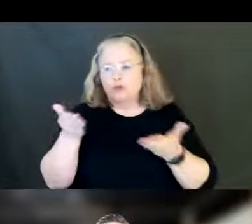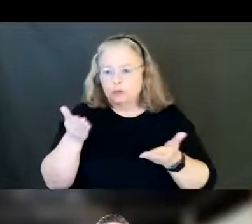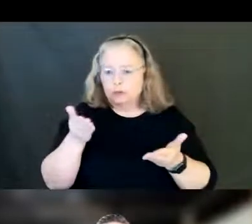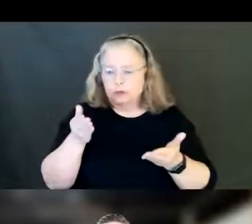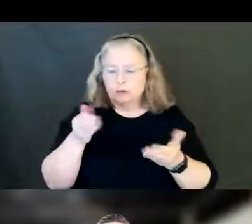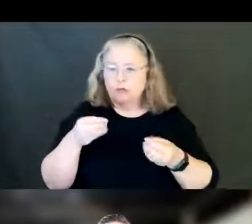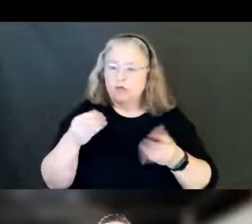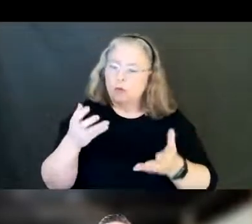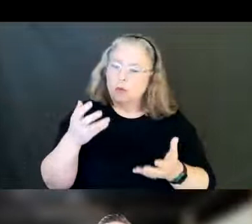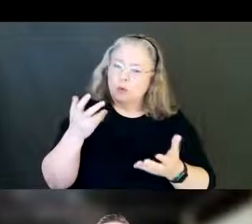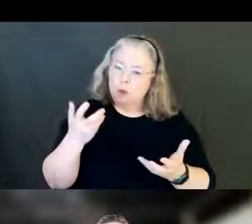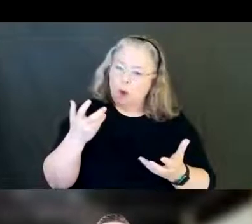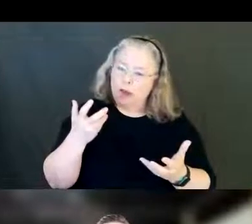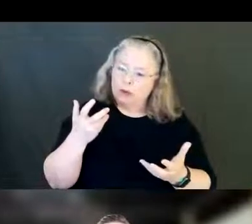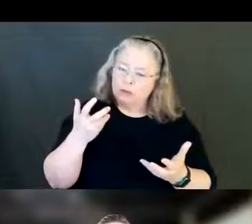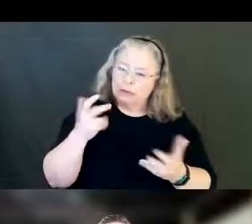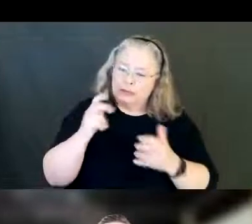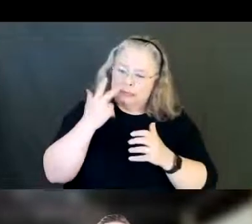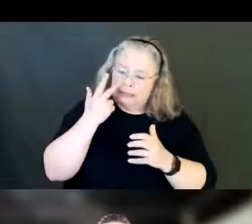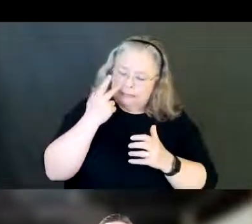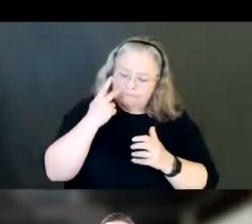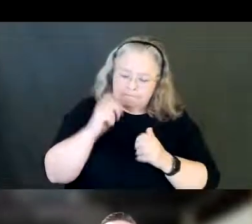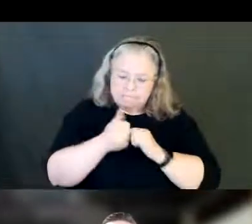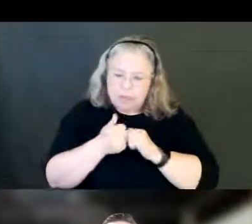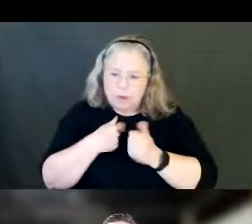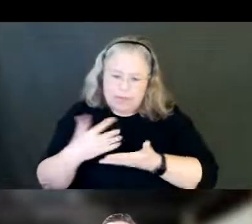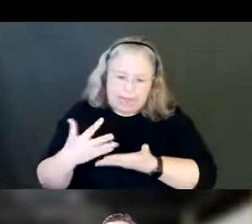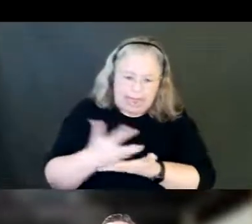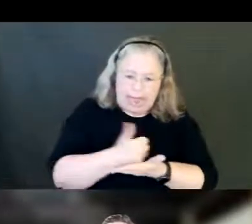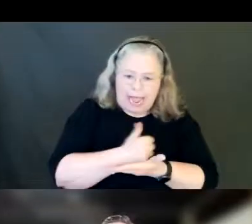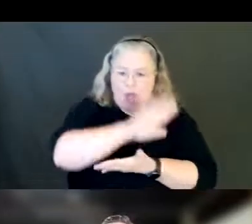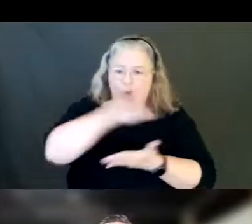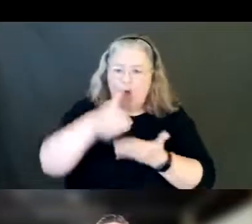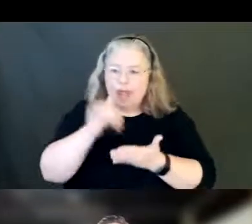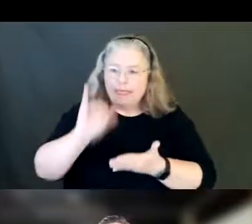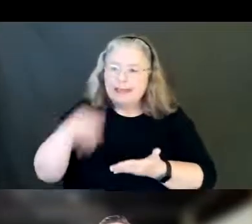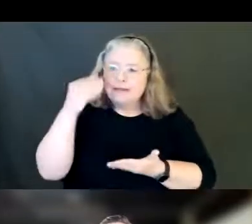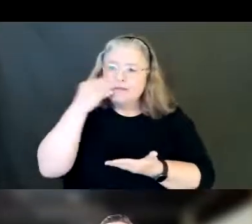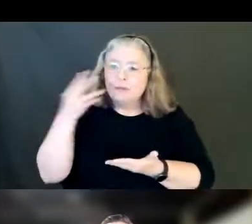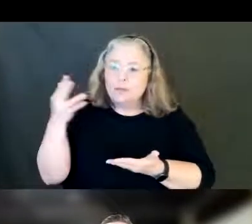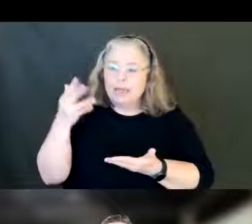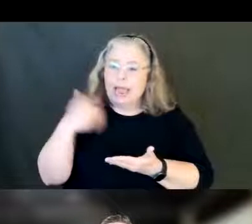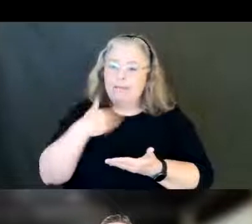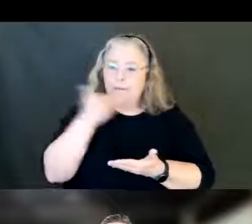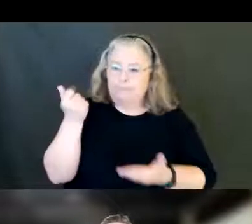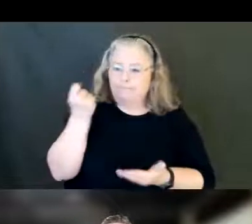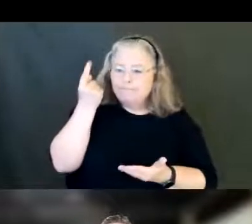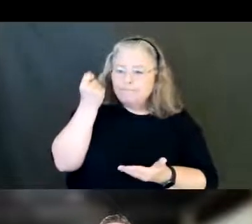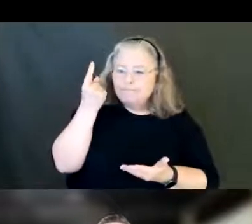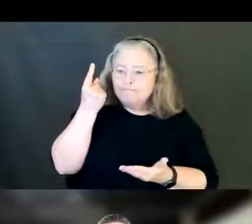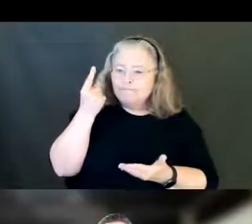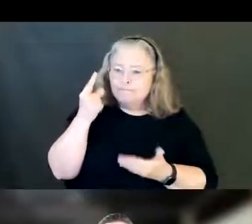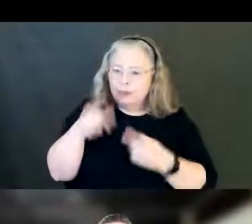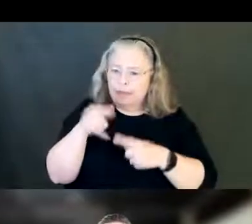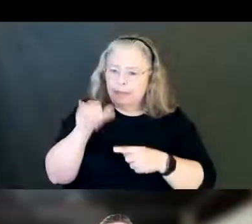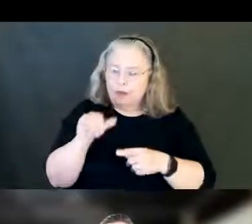to see how we can gather that information and gain insight from it. And so